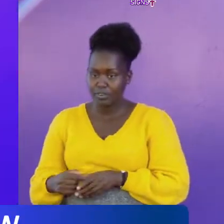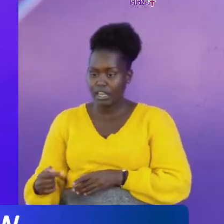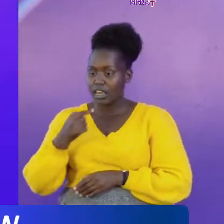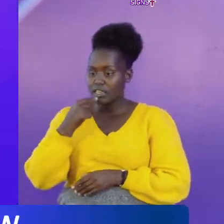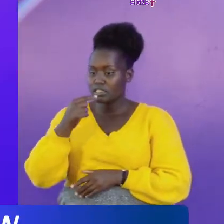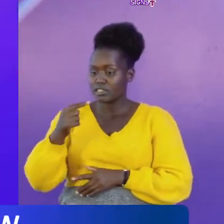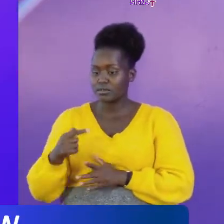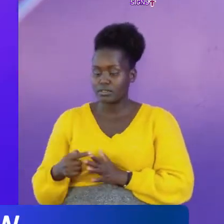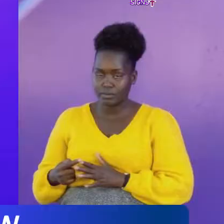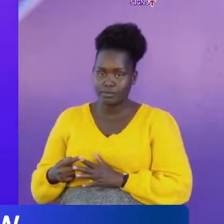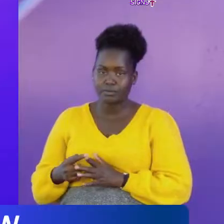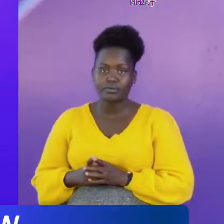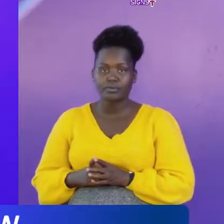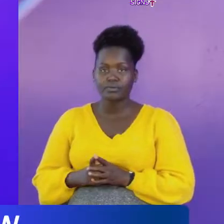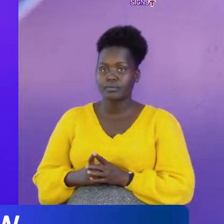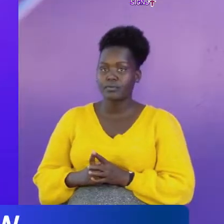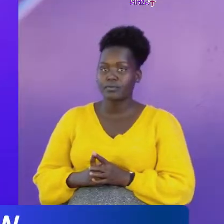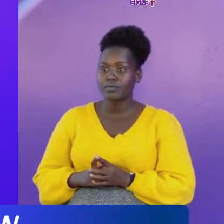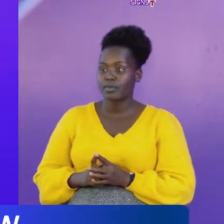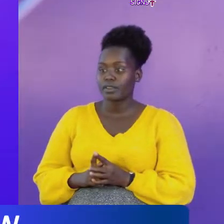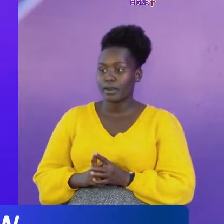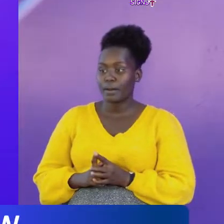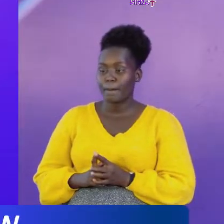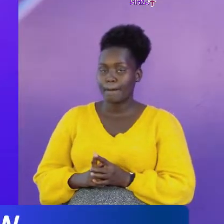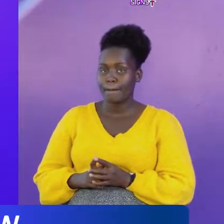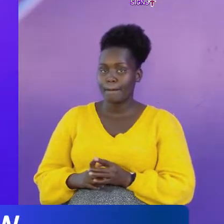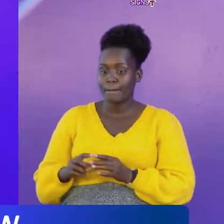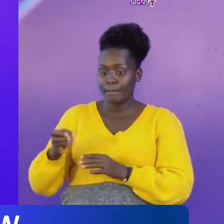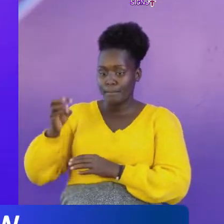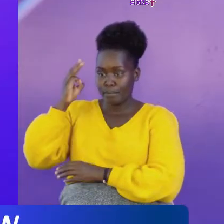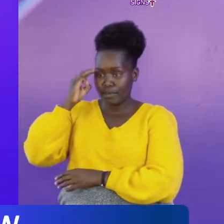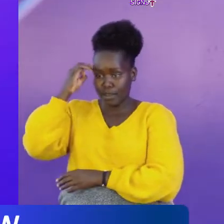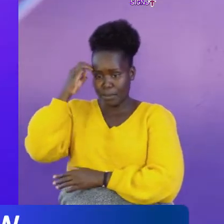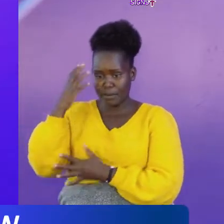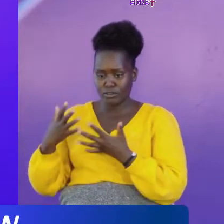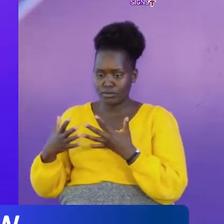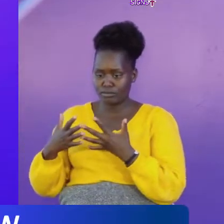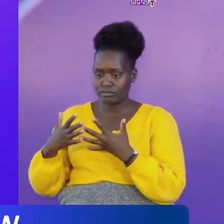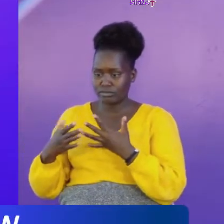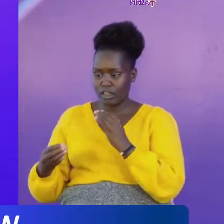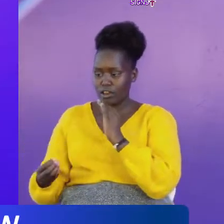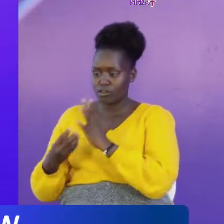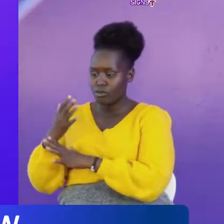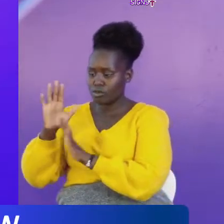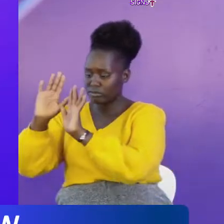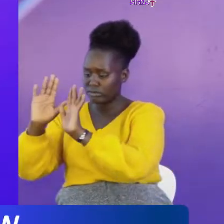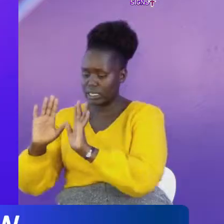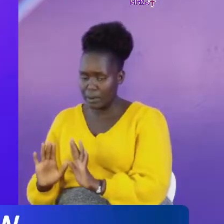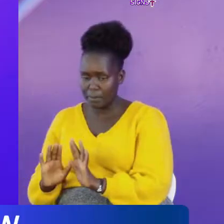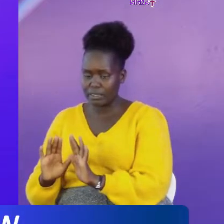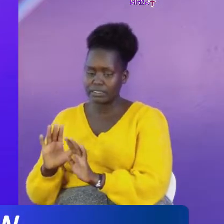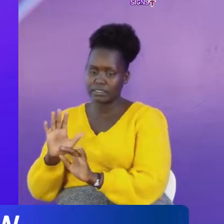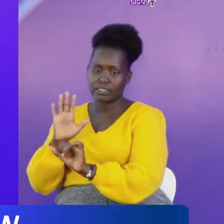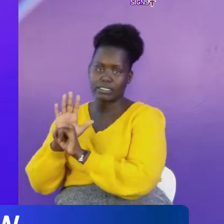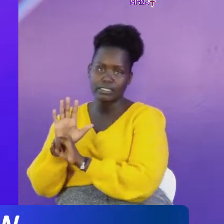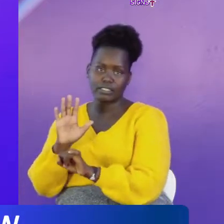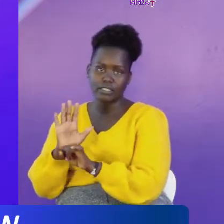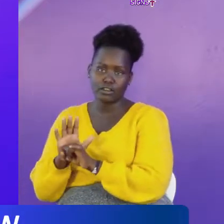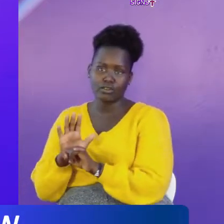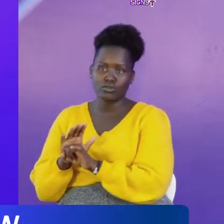say is you see that mental hyping happens during campaigns. Yeah. There's a lot of